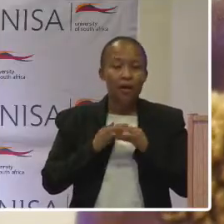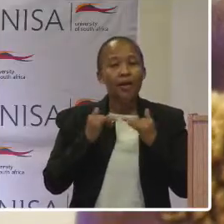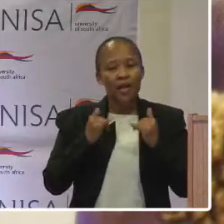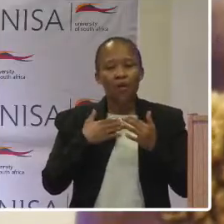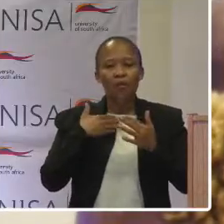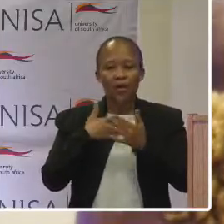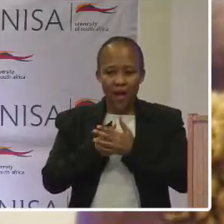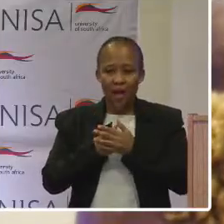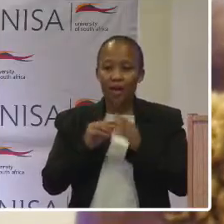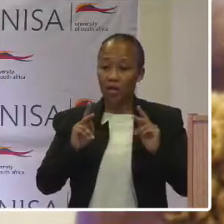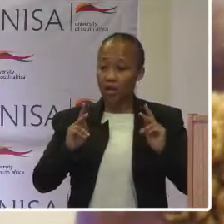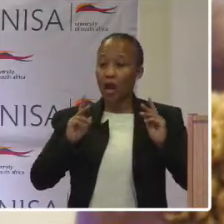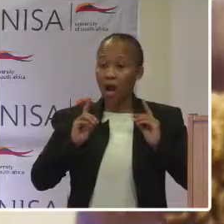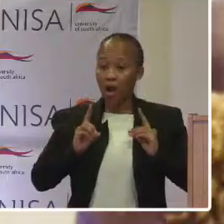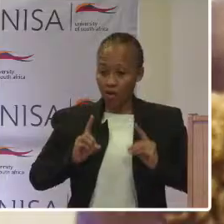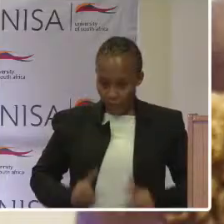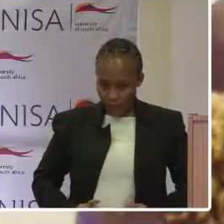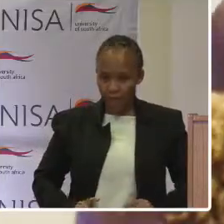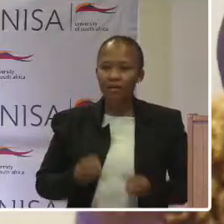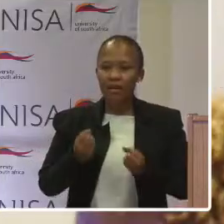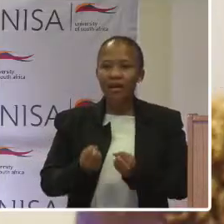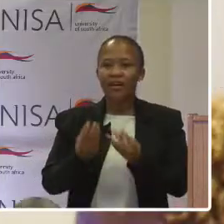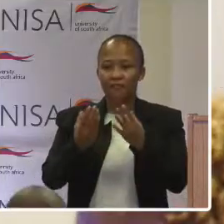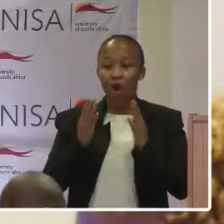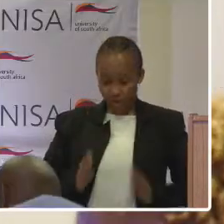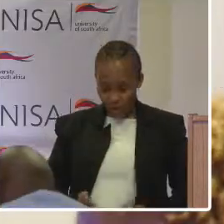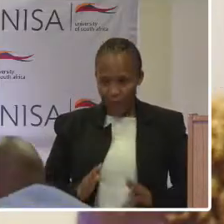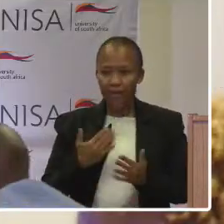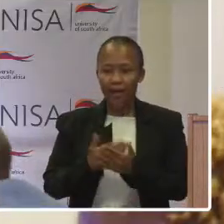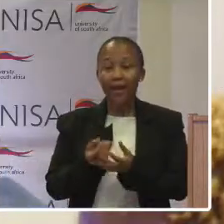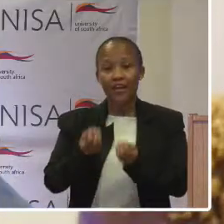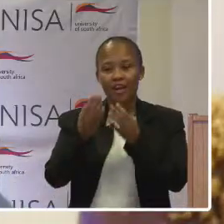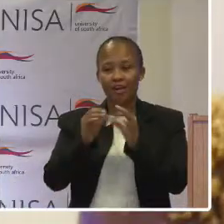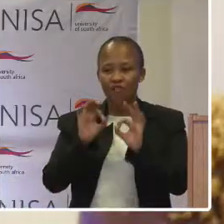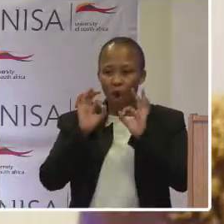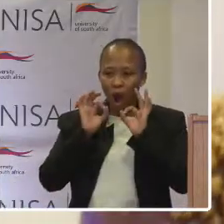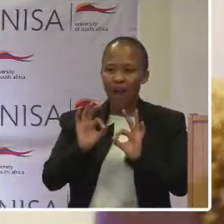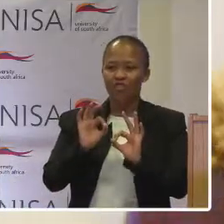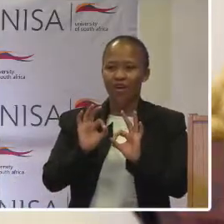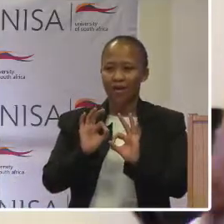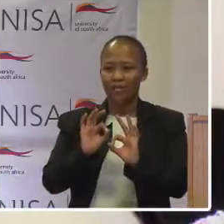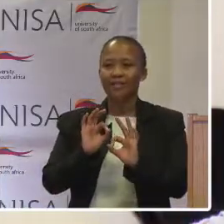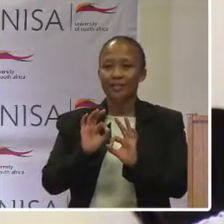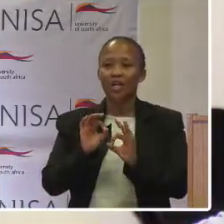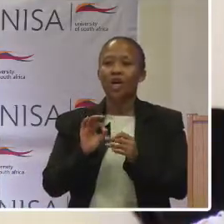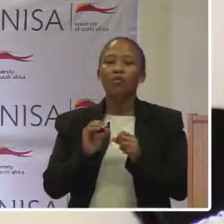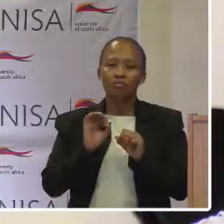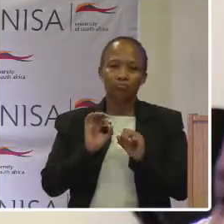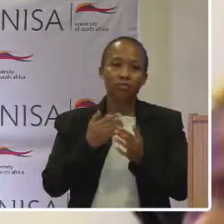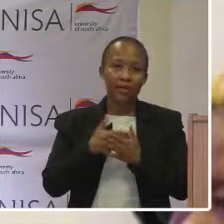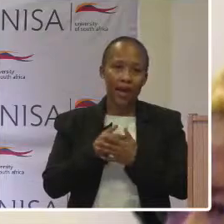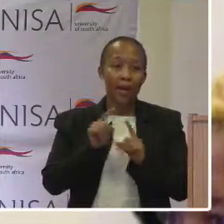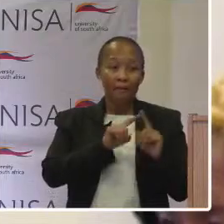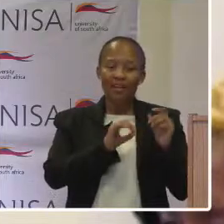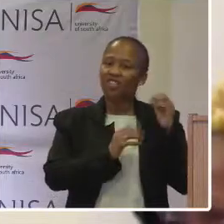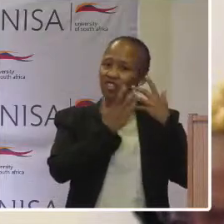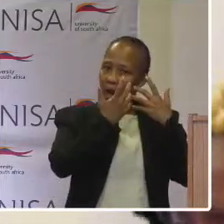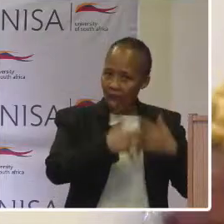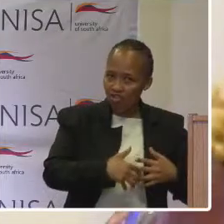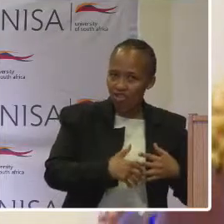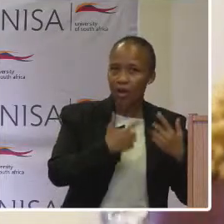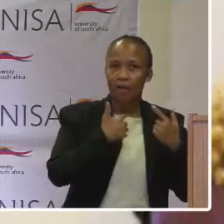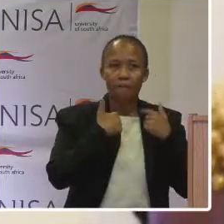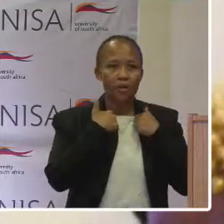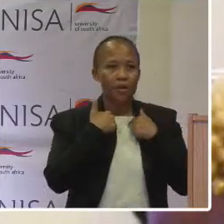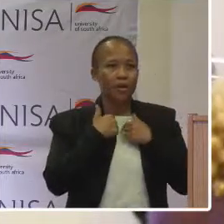accurate information most of the time. When, for instance, if ever you're an engineer, and then I need the